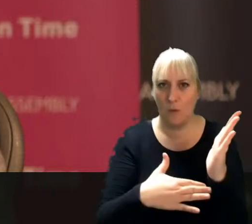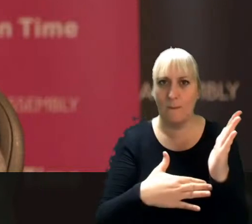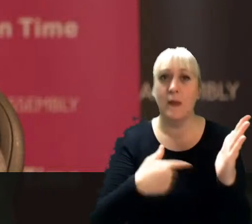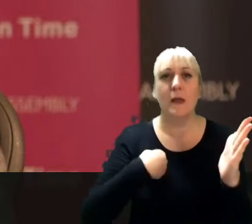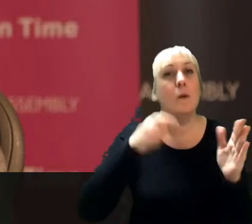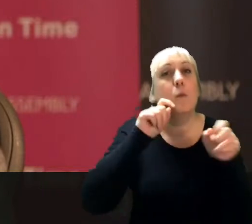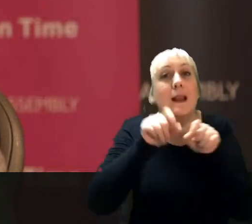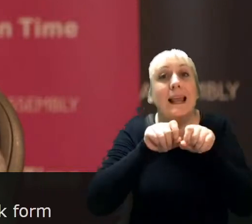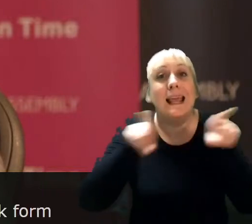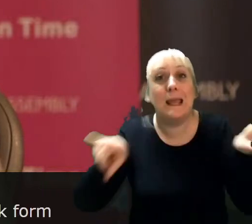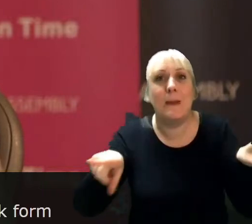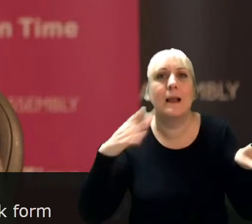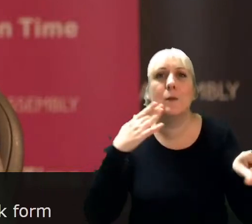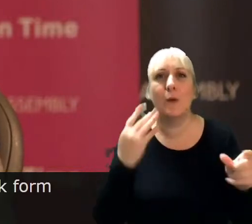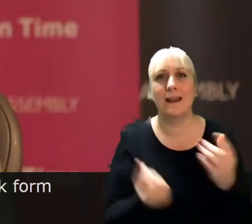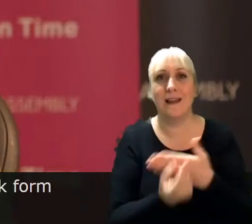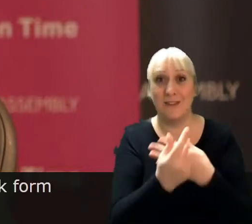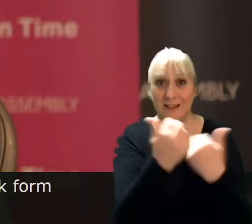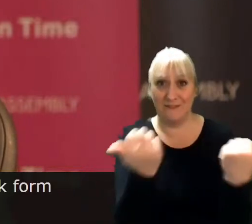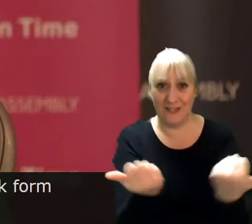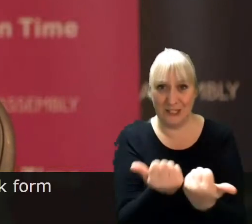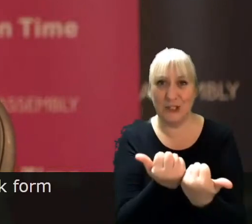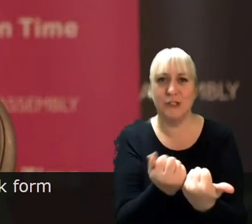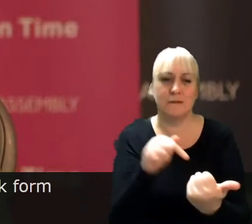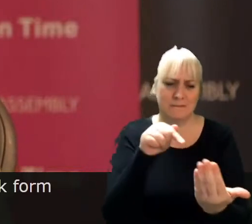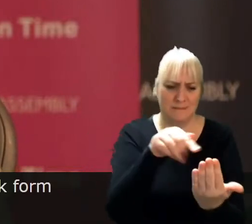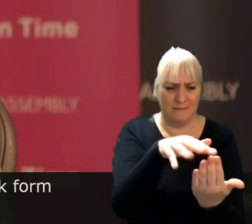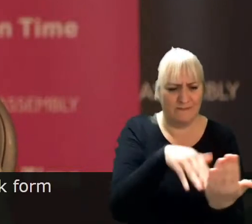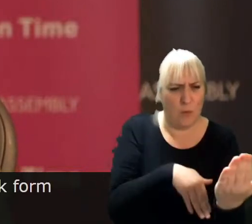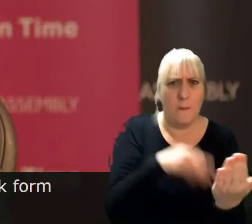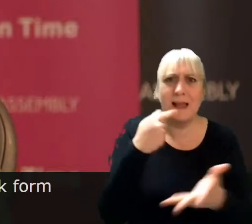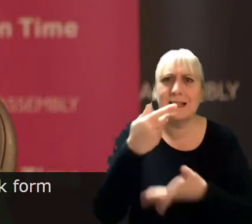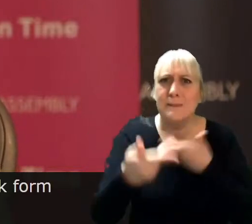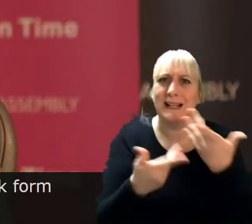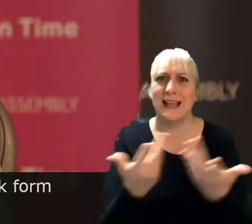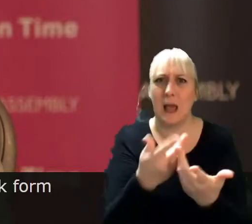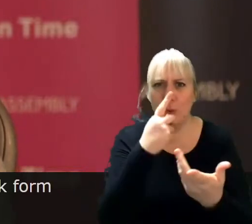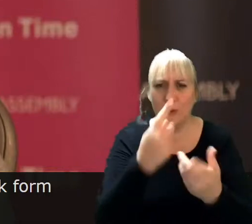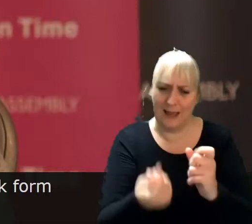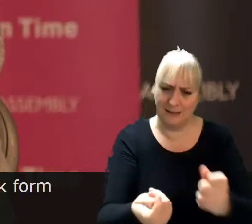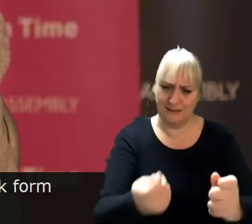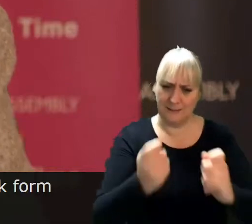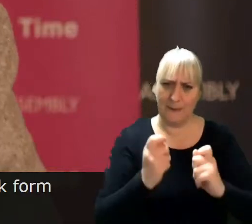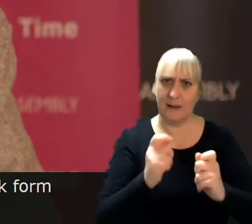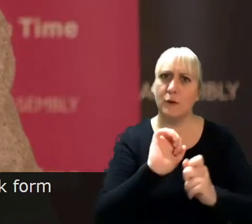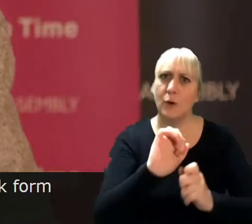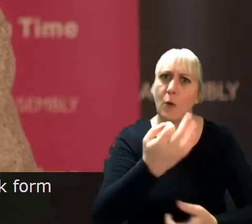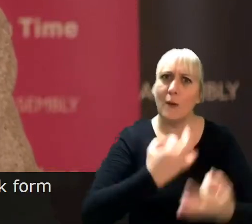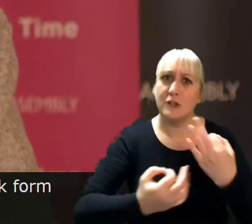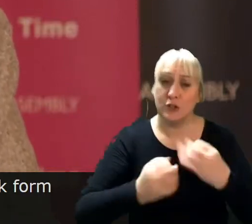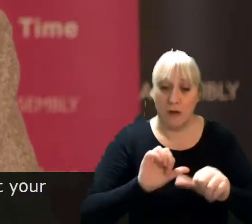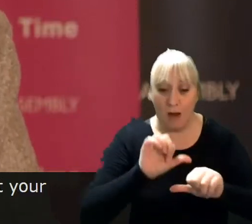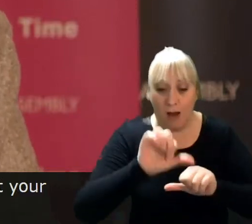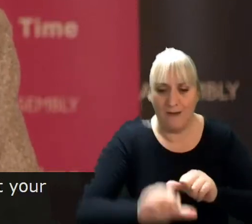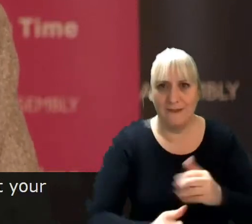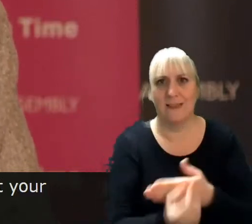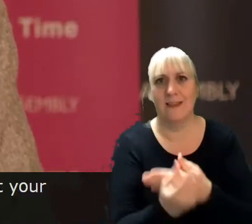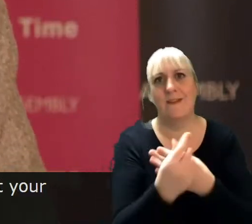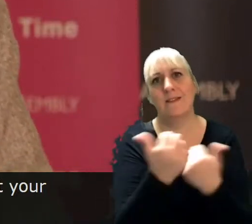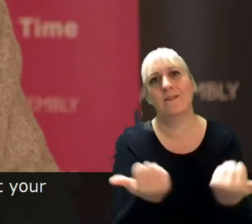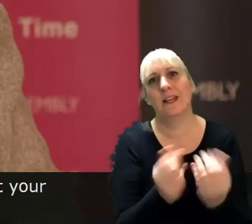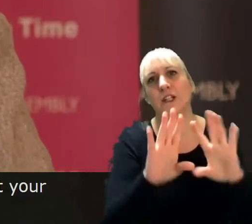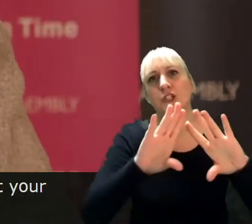members, will explain to you how to submit your questions to get a reply after the event. So we